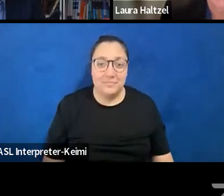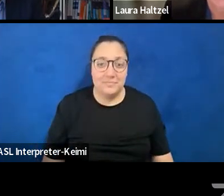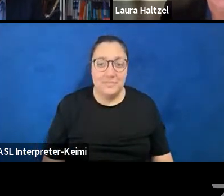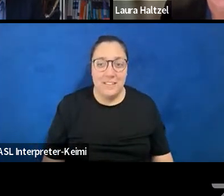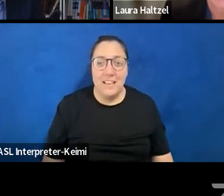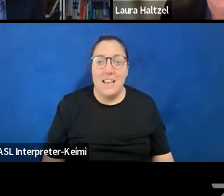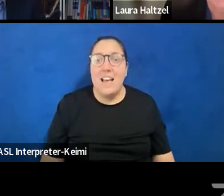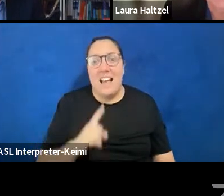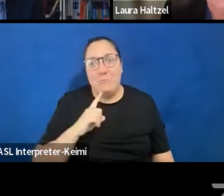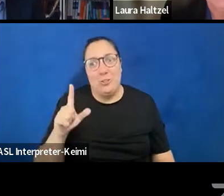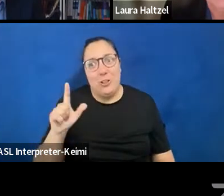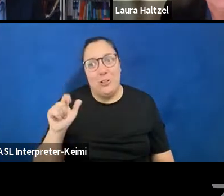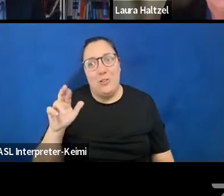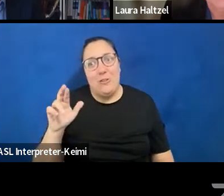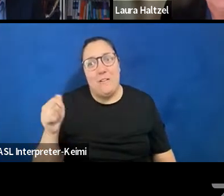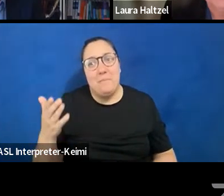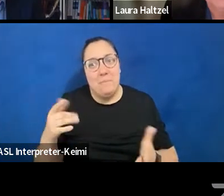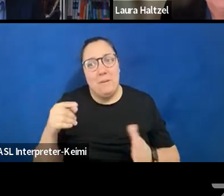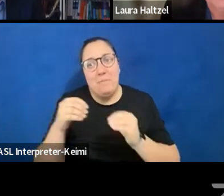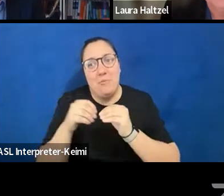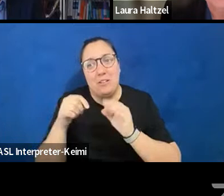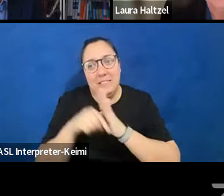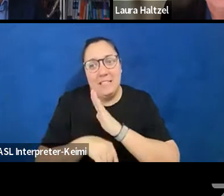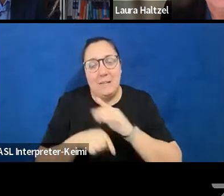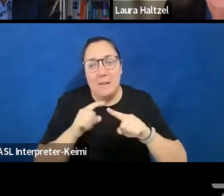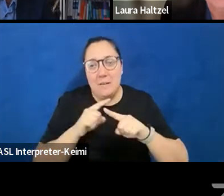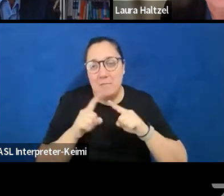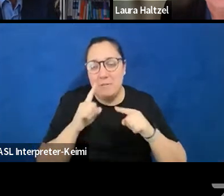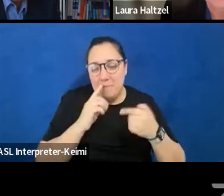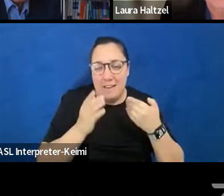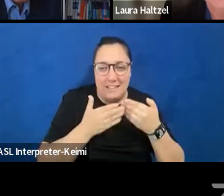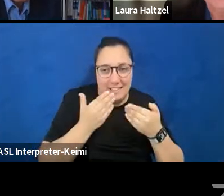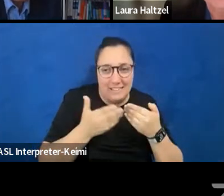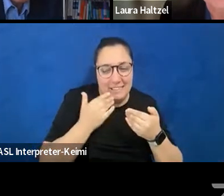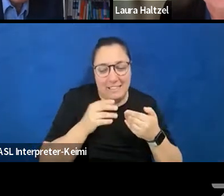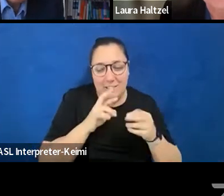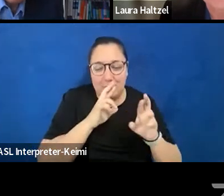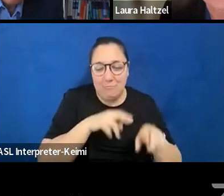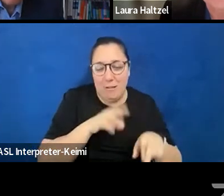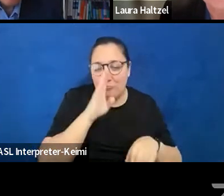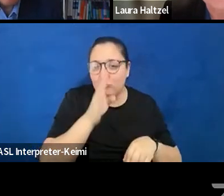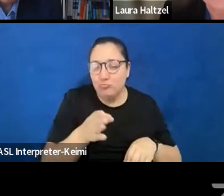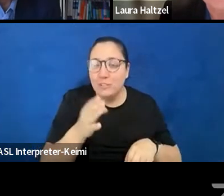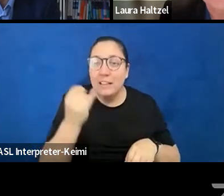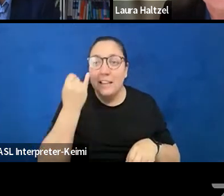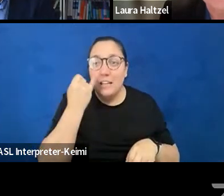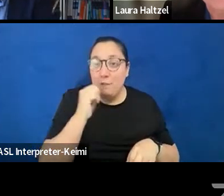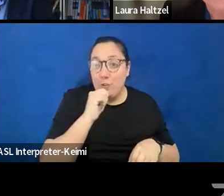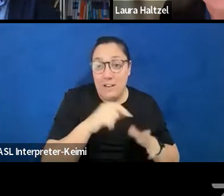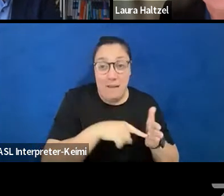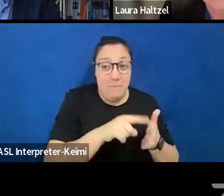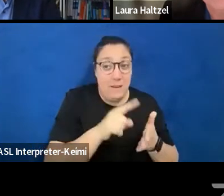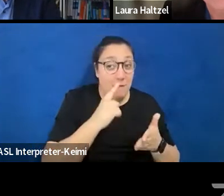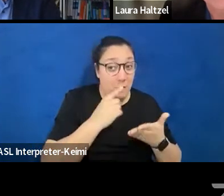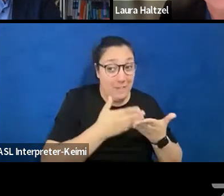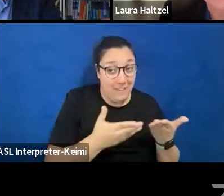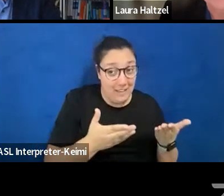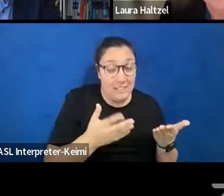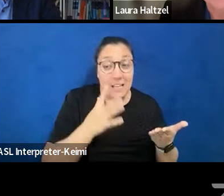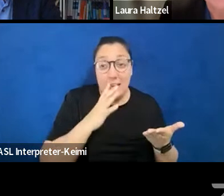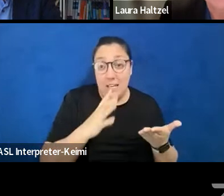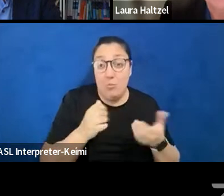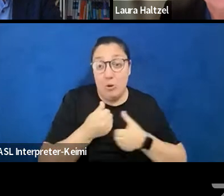a deeper response, but my quick and down and dirty easy response is that when we're not paying for things, it causes